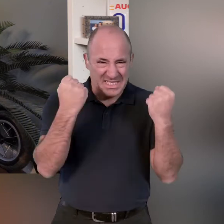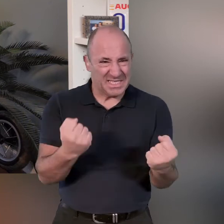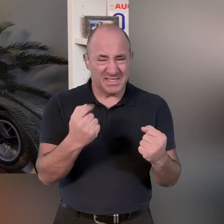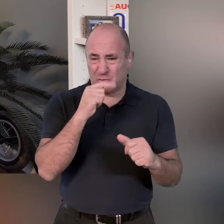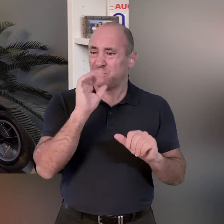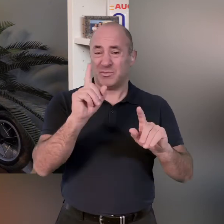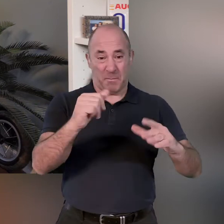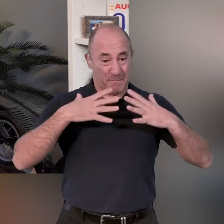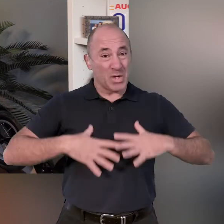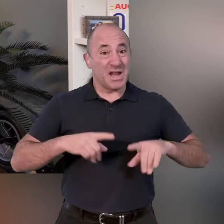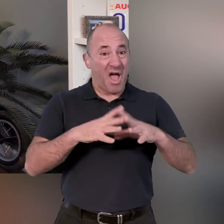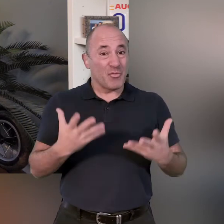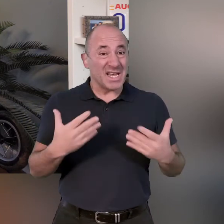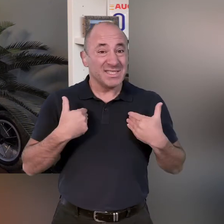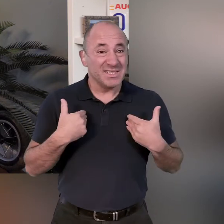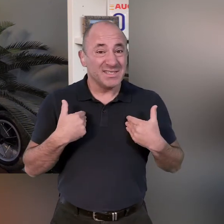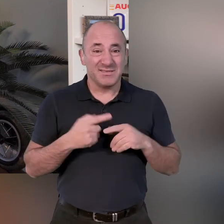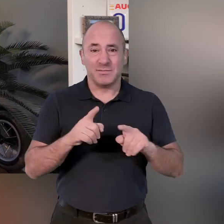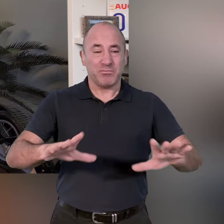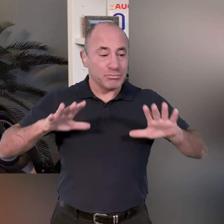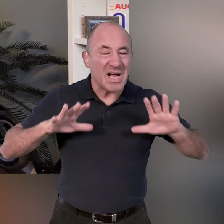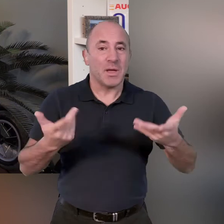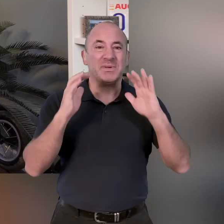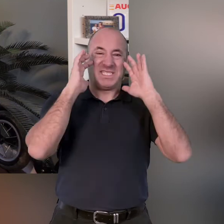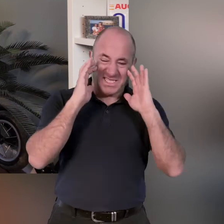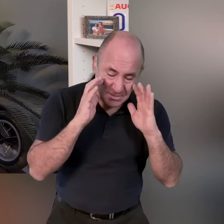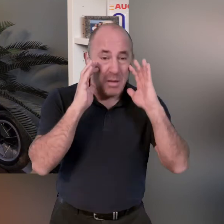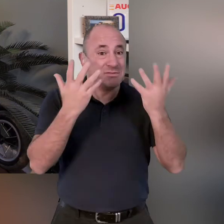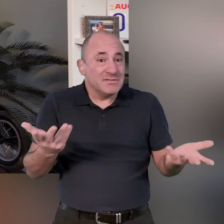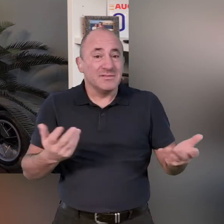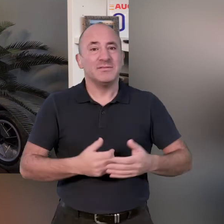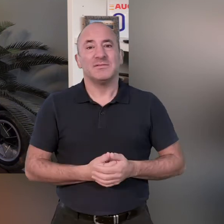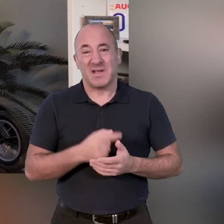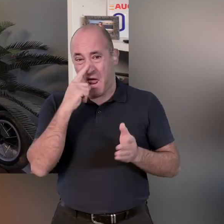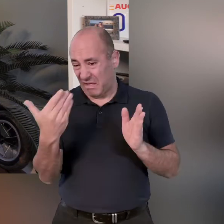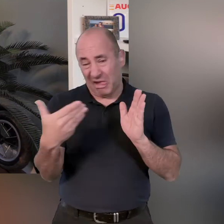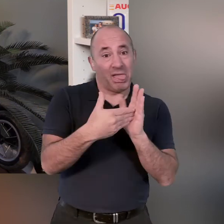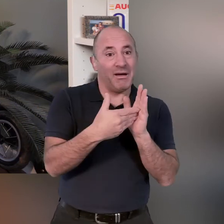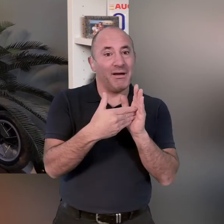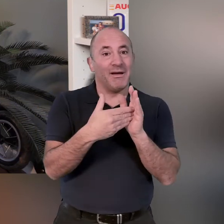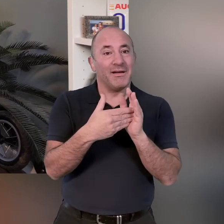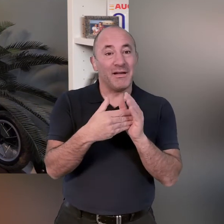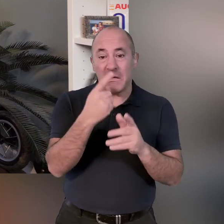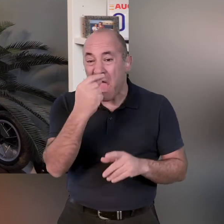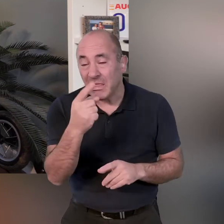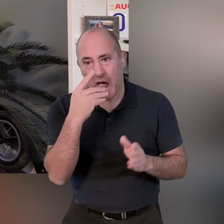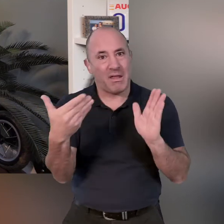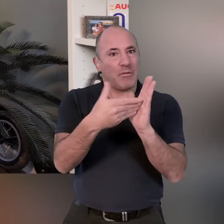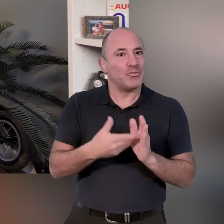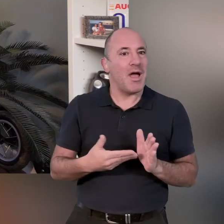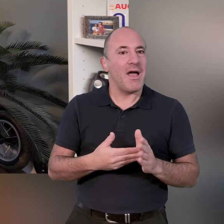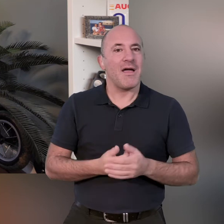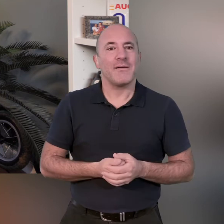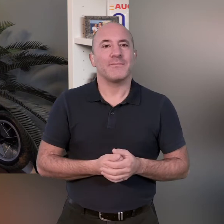You can use your own body as the weight, so that's stuff like press-ups and sit-ups. You can incorporate those into the routine if that's something that you're able to